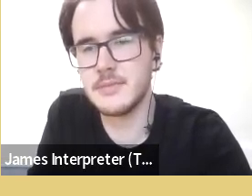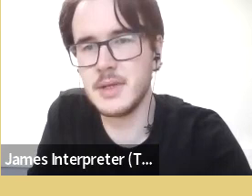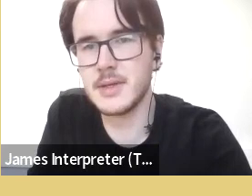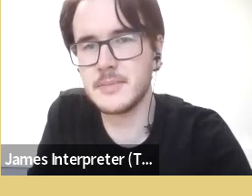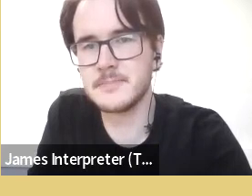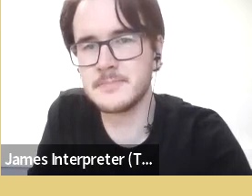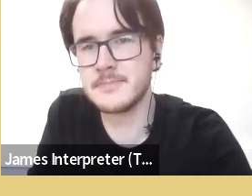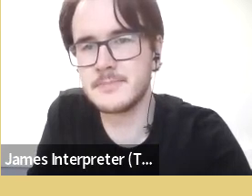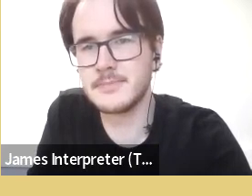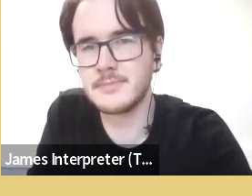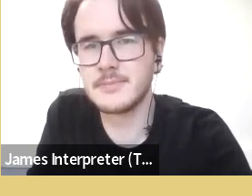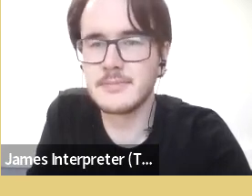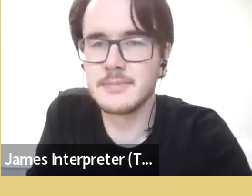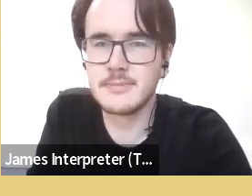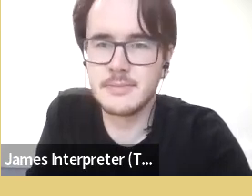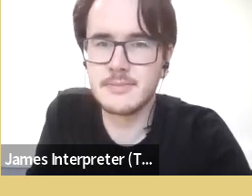Milk.